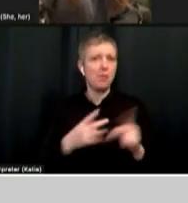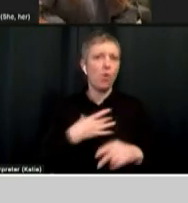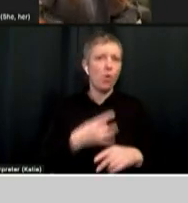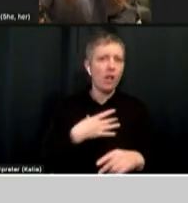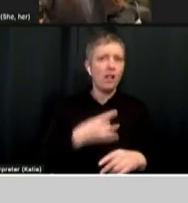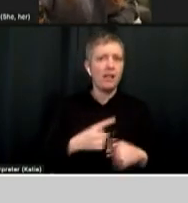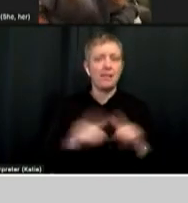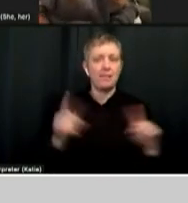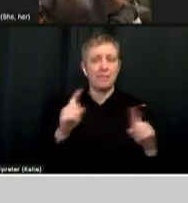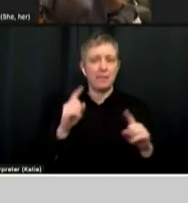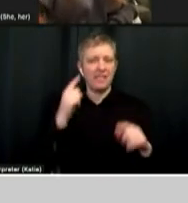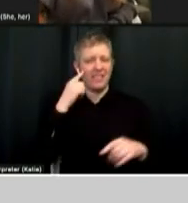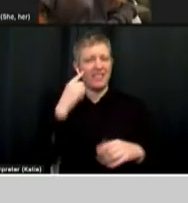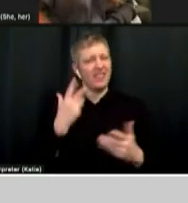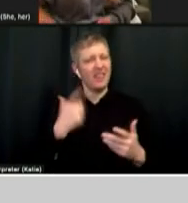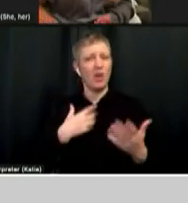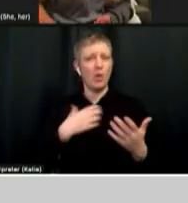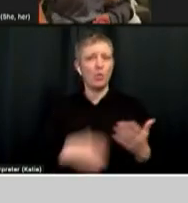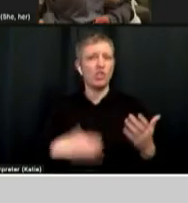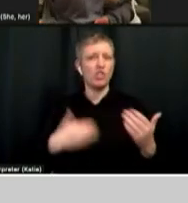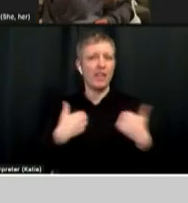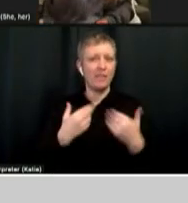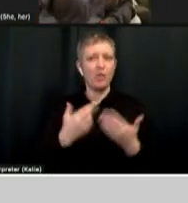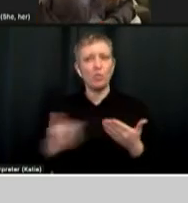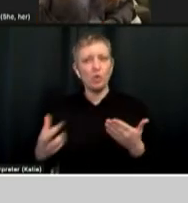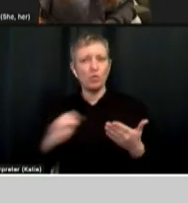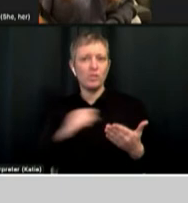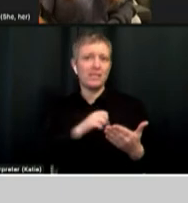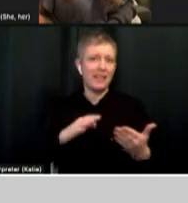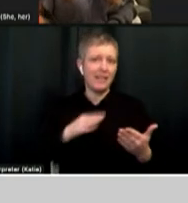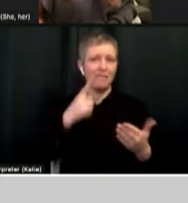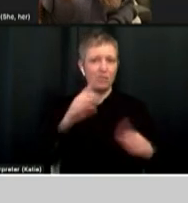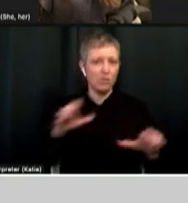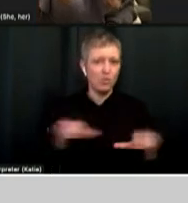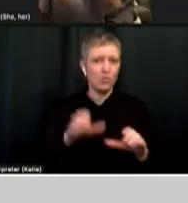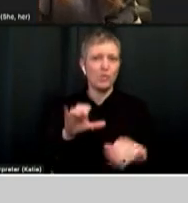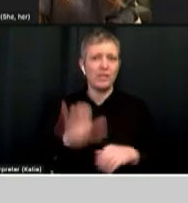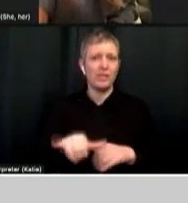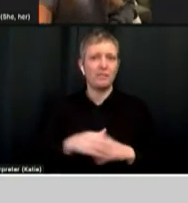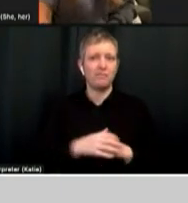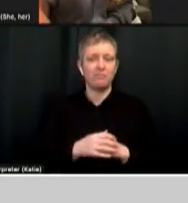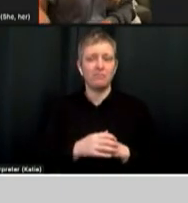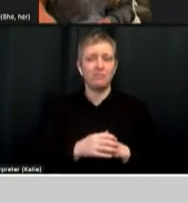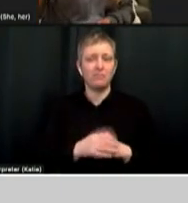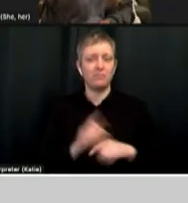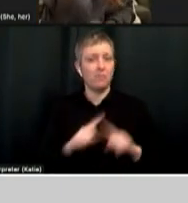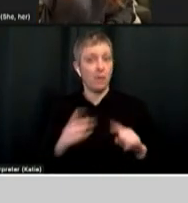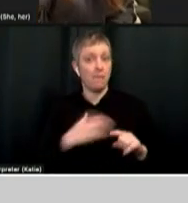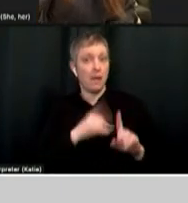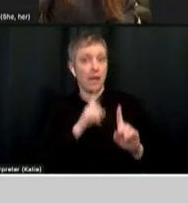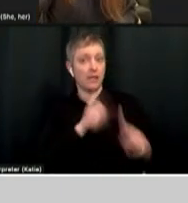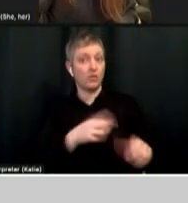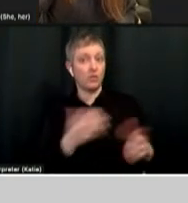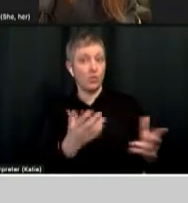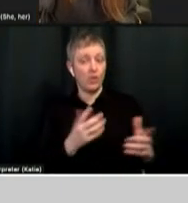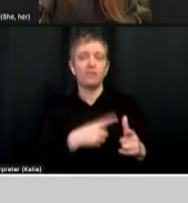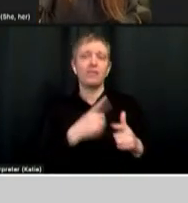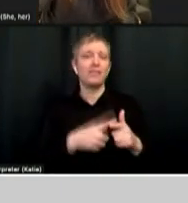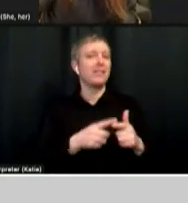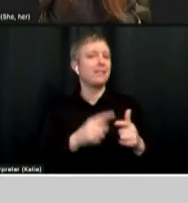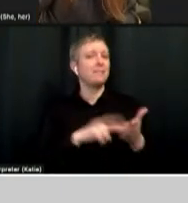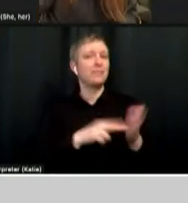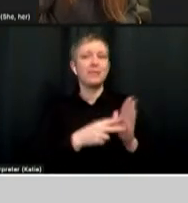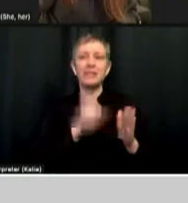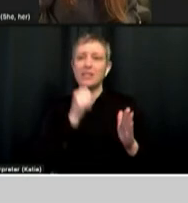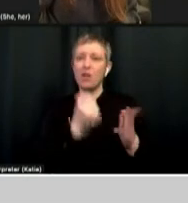that. We just don't. And my response to that really is, well, then it's just not really a priority. Because if you